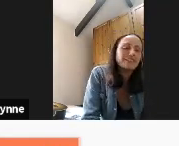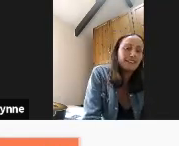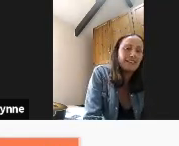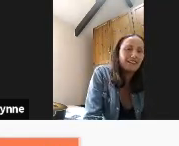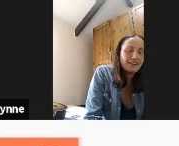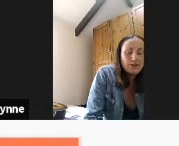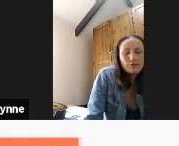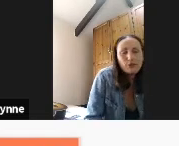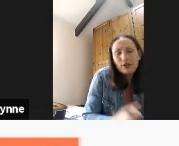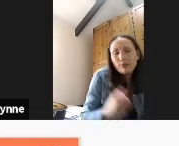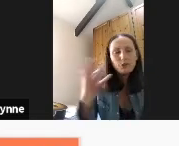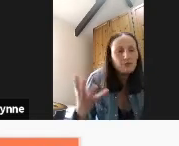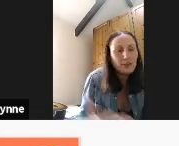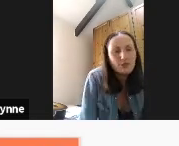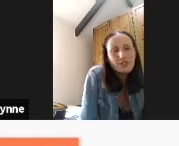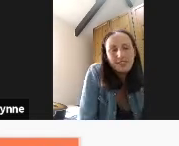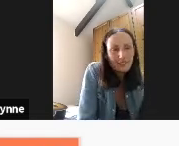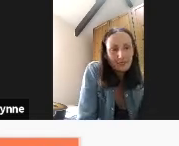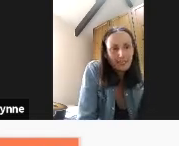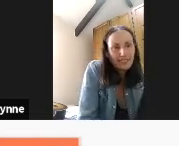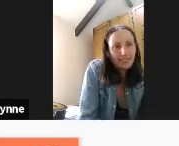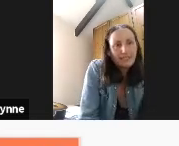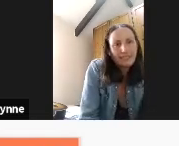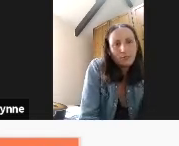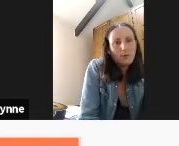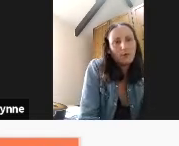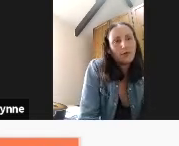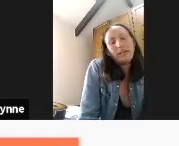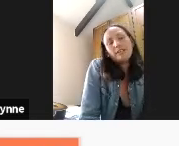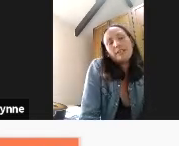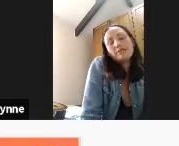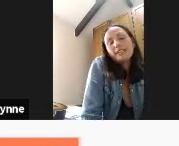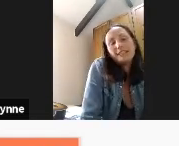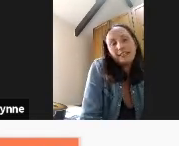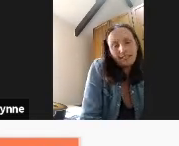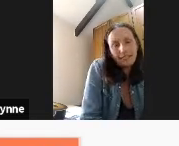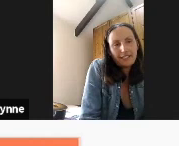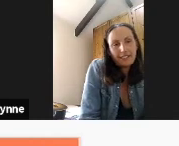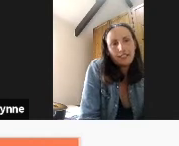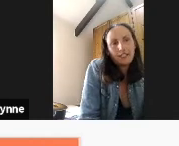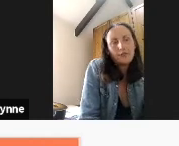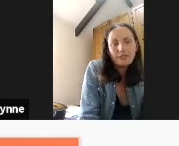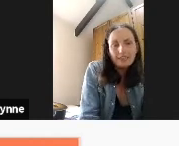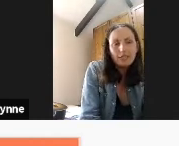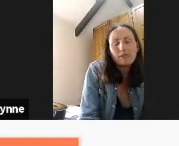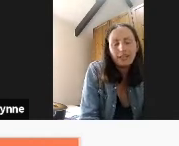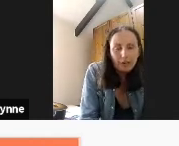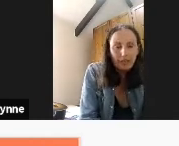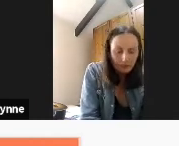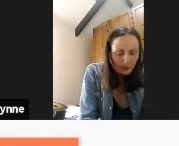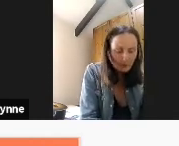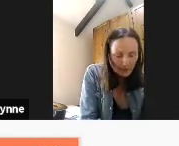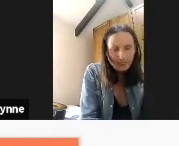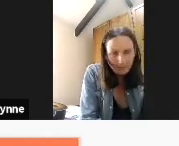we design for a more diverse food system. And this is what we're all about. And it's fascinating to see that, you know, when we started, we were like,